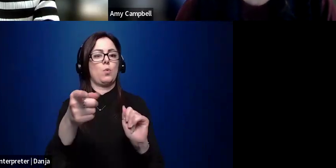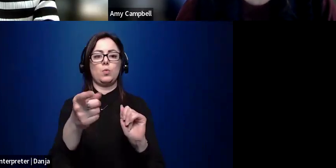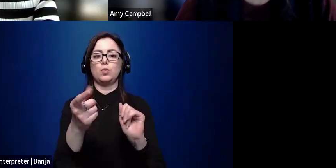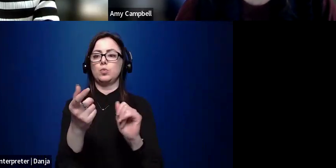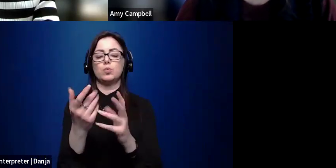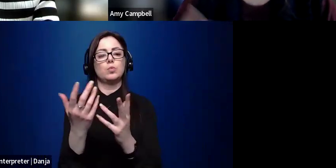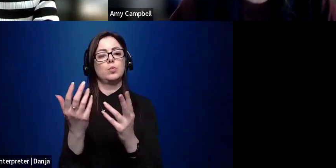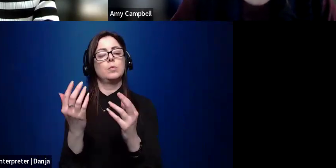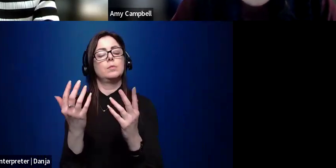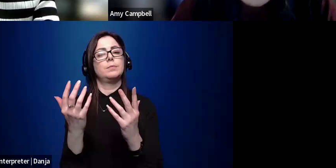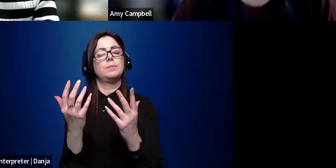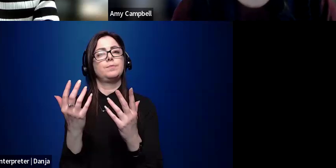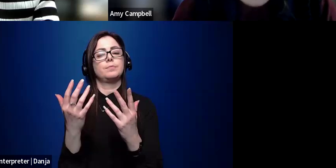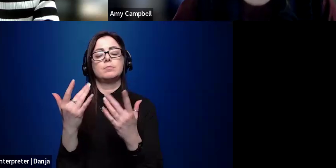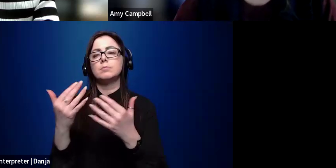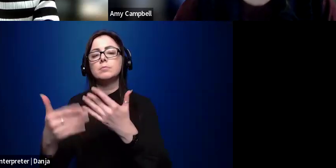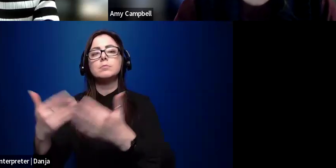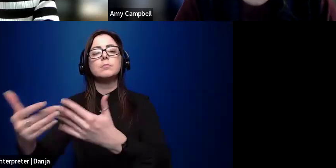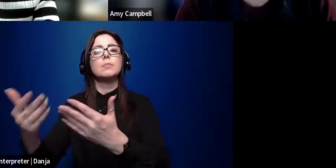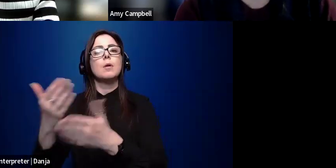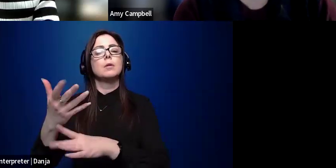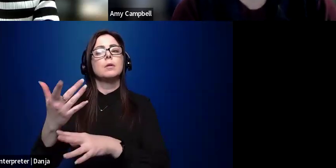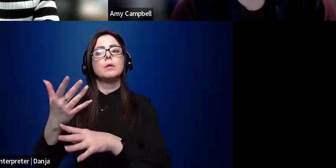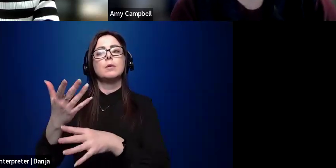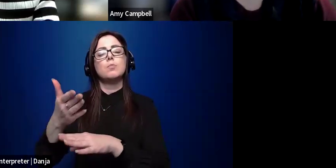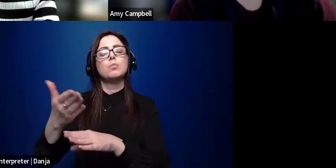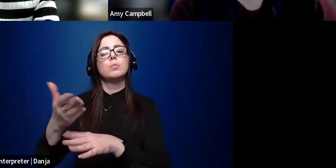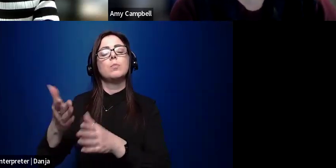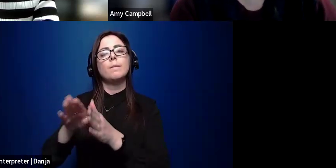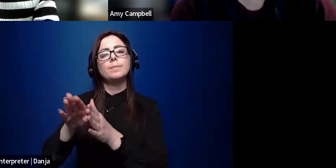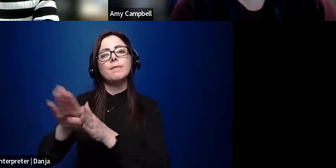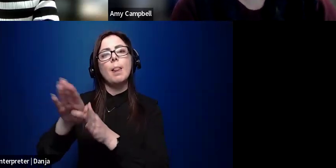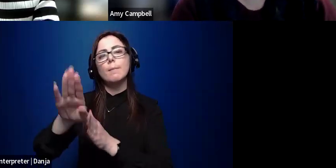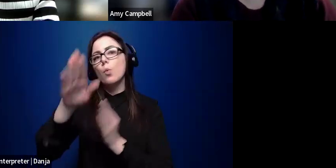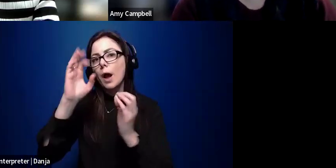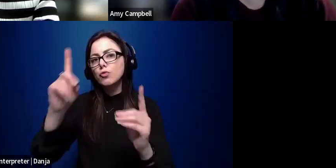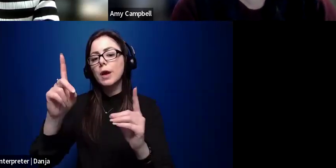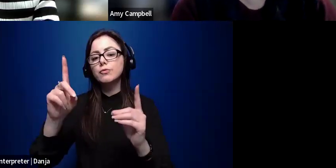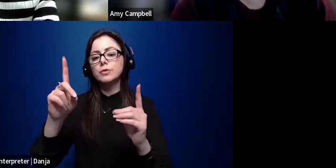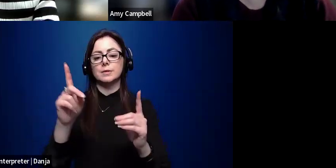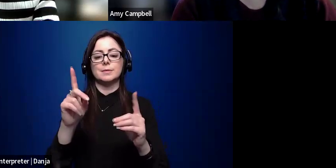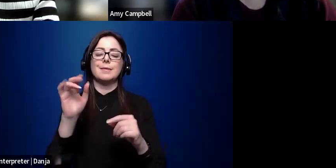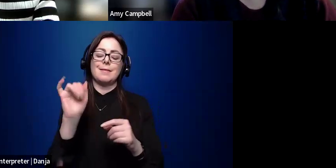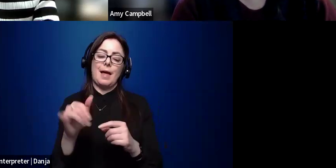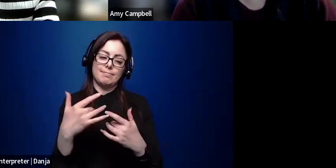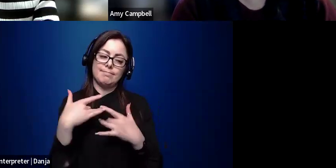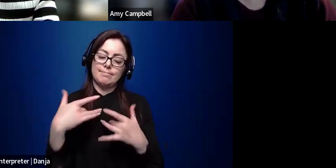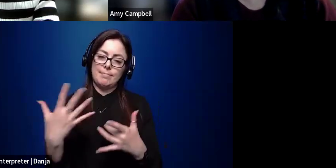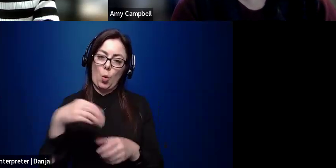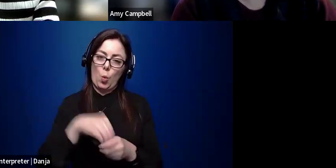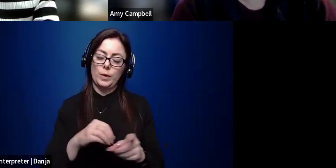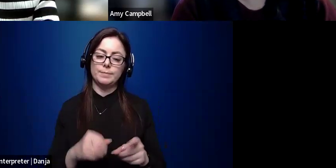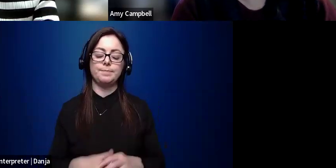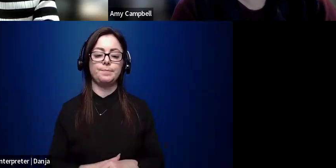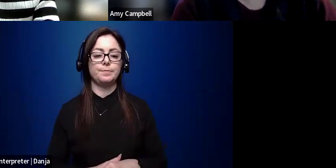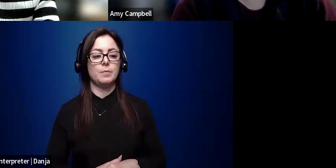career. So get jobs in the end. So that's also usually included in that. And